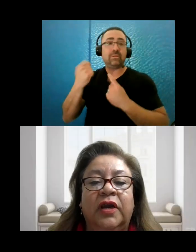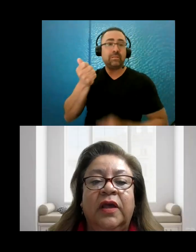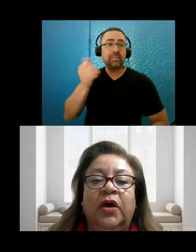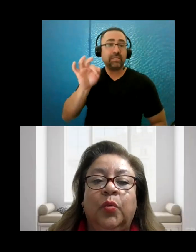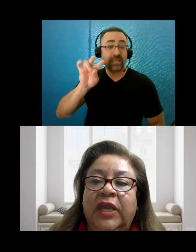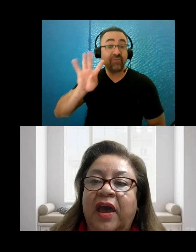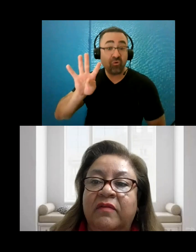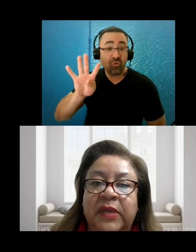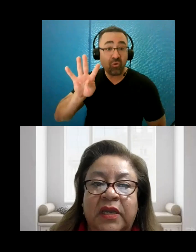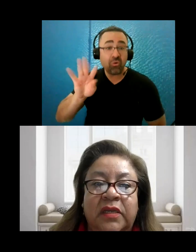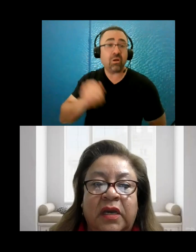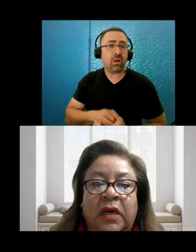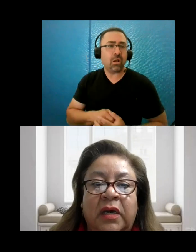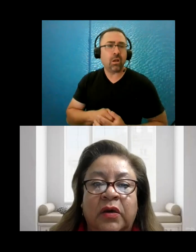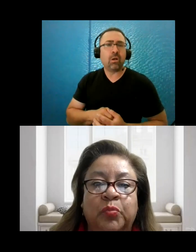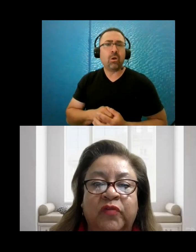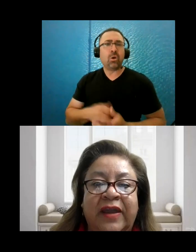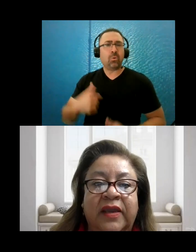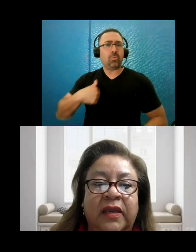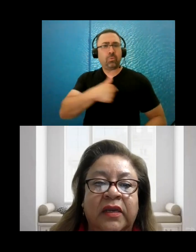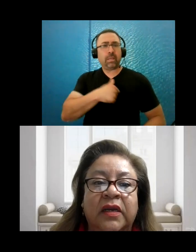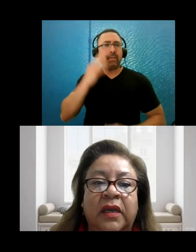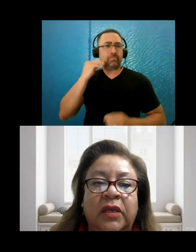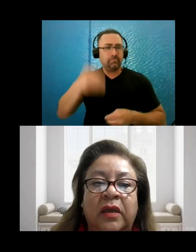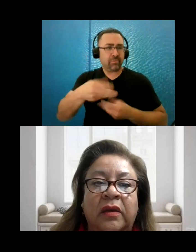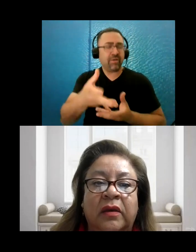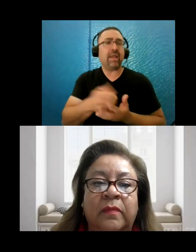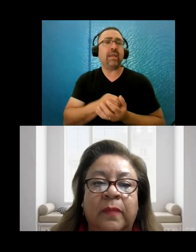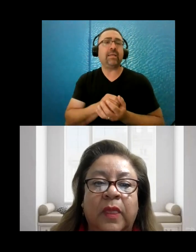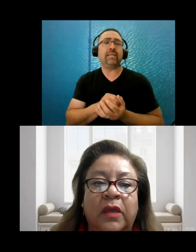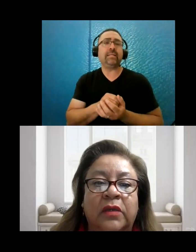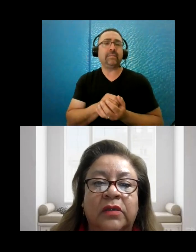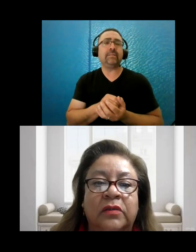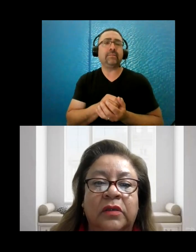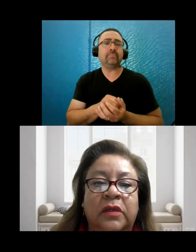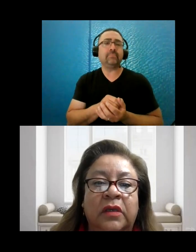1974, we have been providing